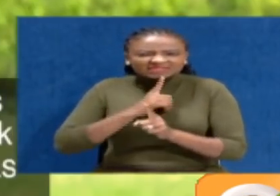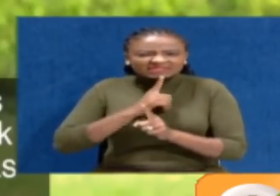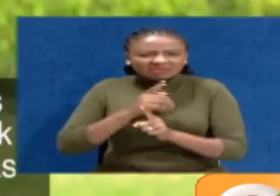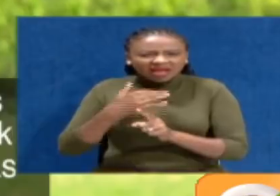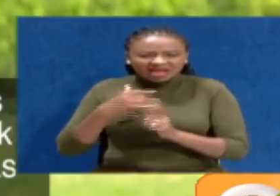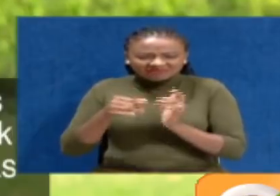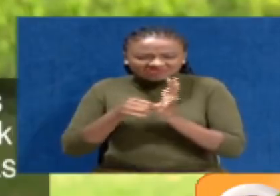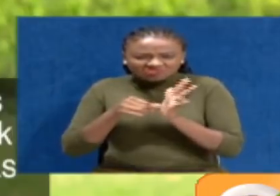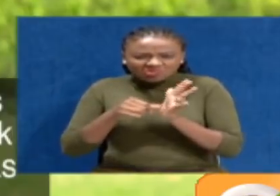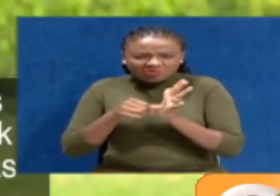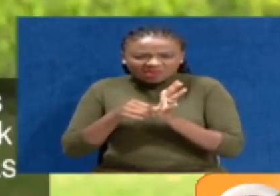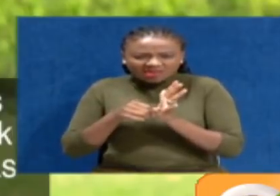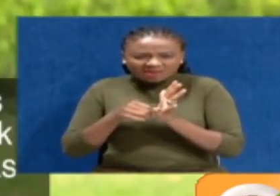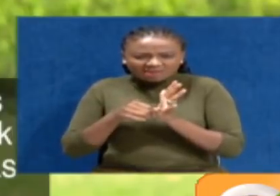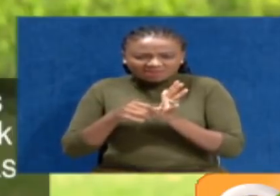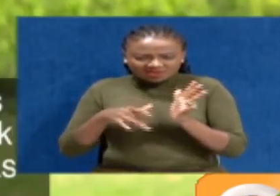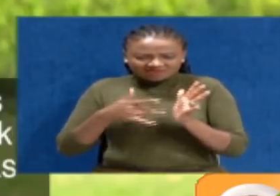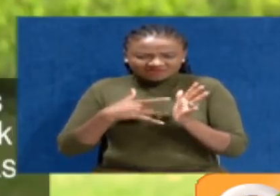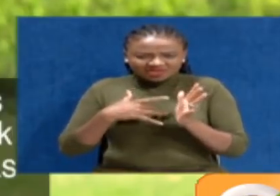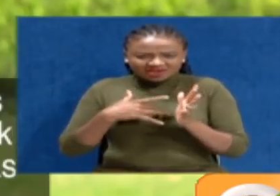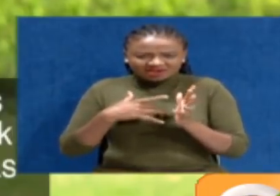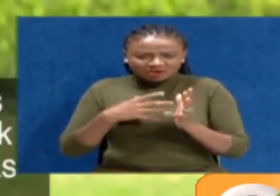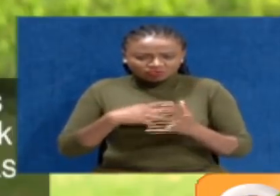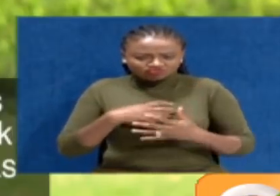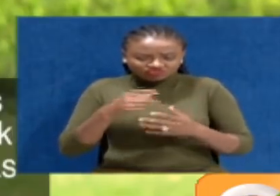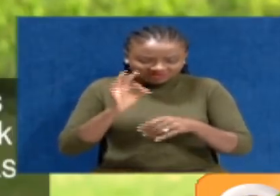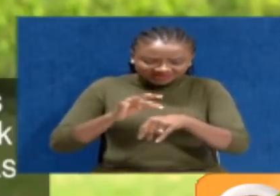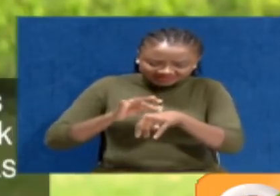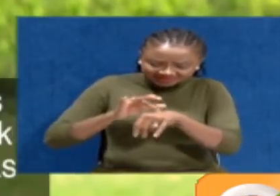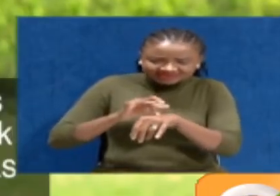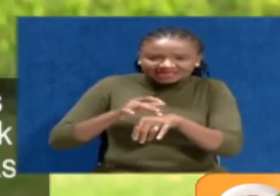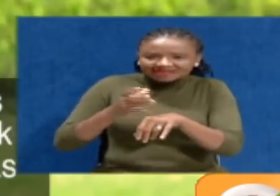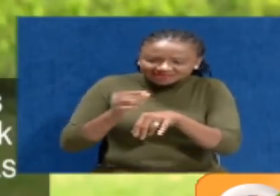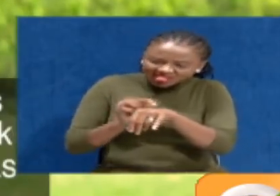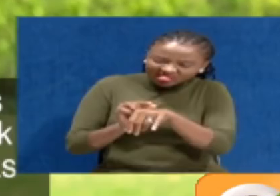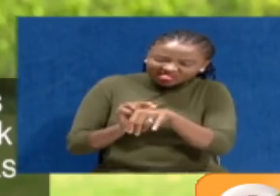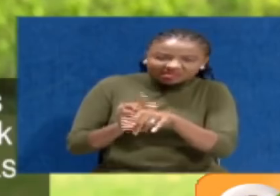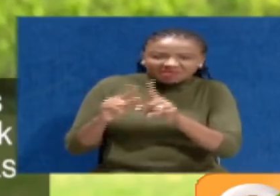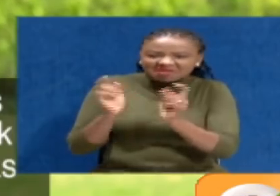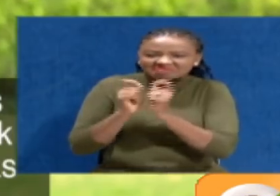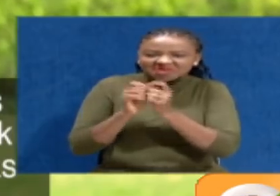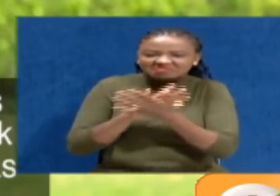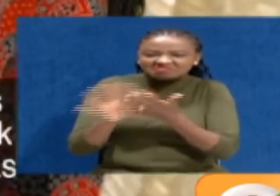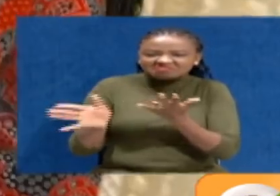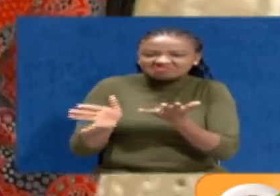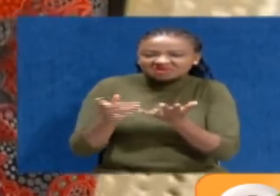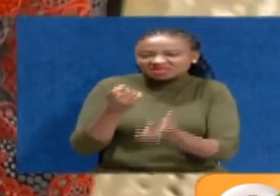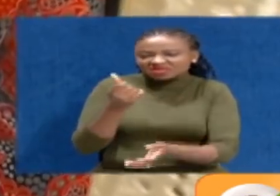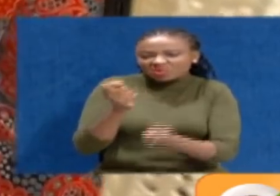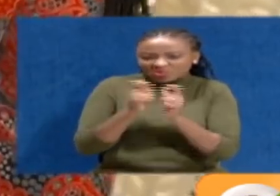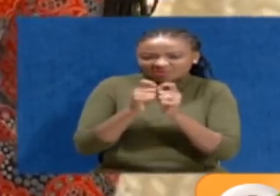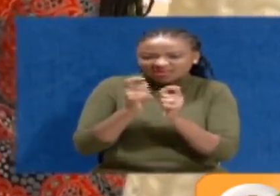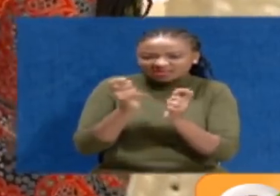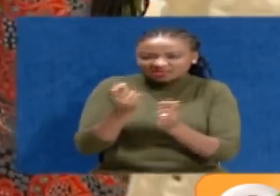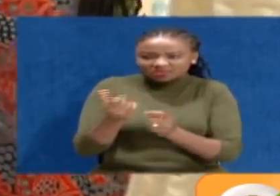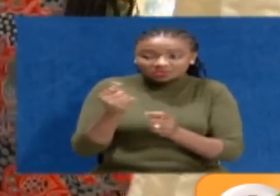kuna kakitu kamefura tu, ukishika ni kadogo tu hivi, lakini haikuwa inamuuma sana kiasi tu. The